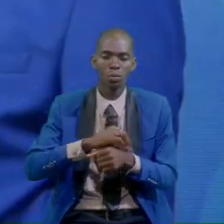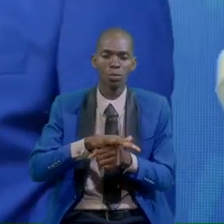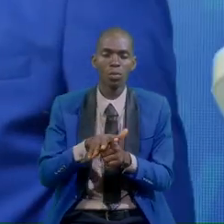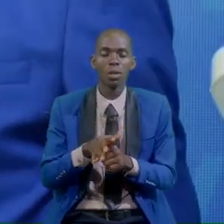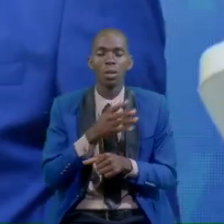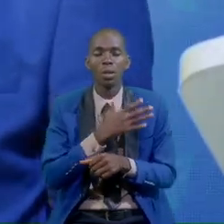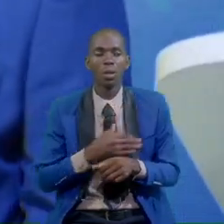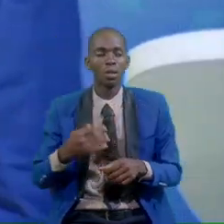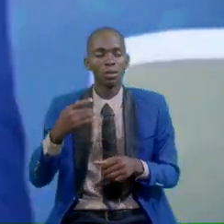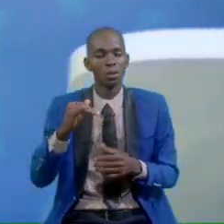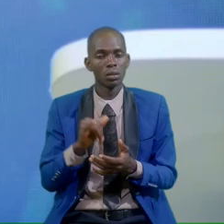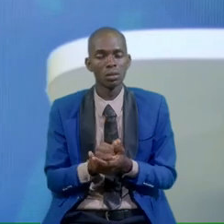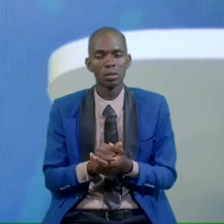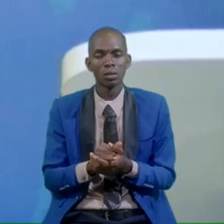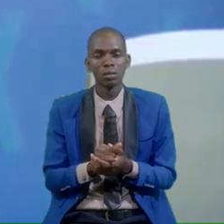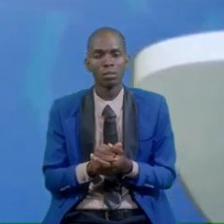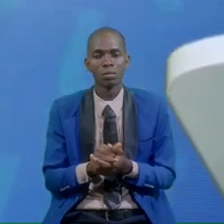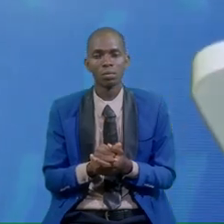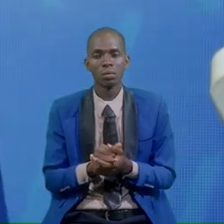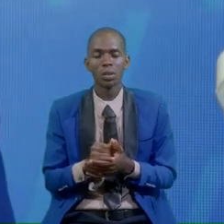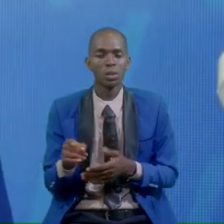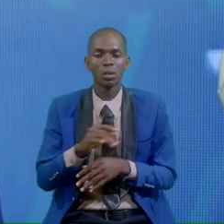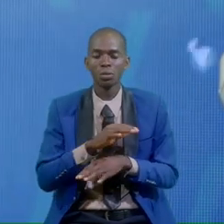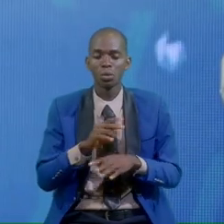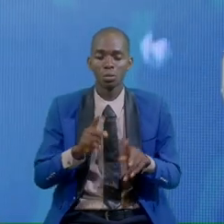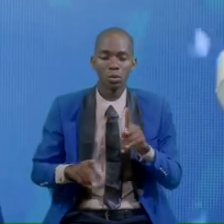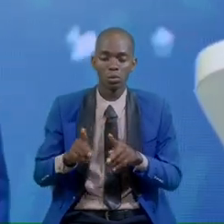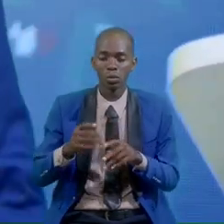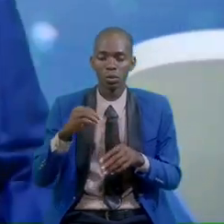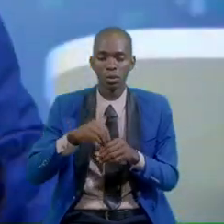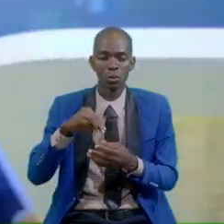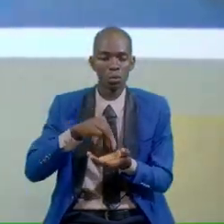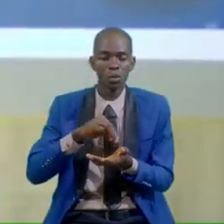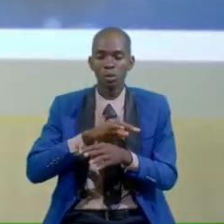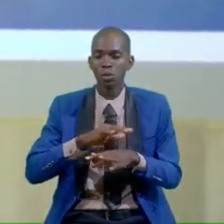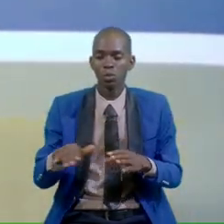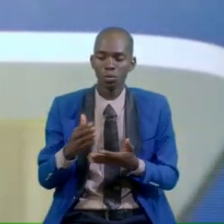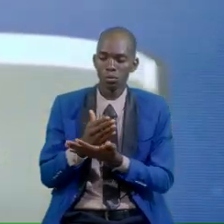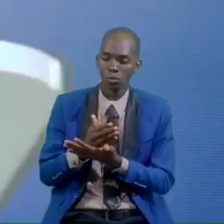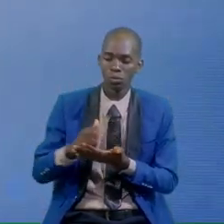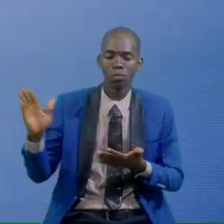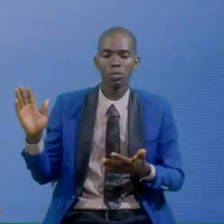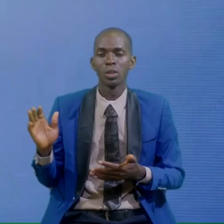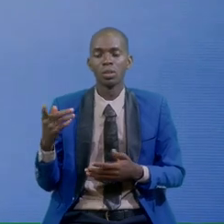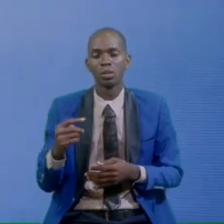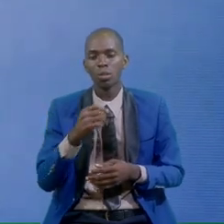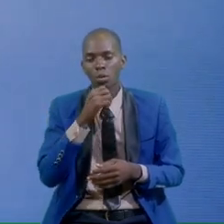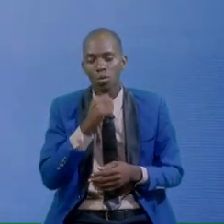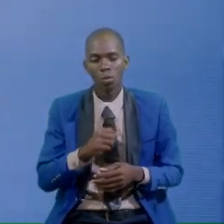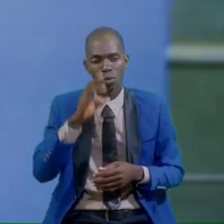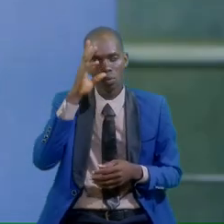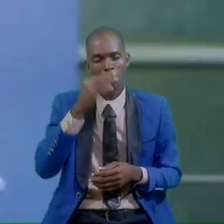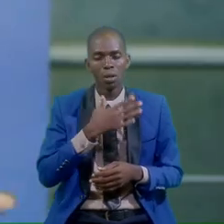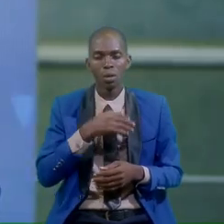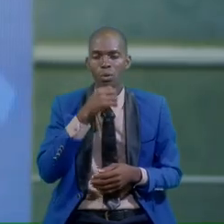could not cope with. They don't throw away, the world did not throw away their old men and old women who